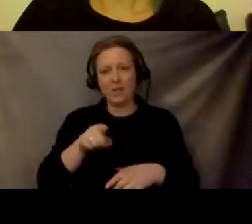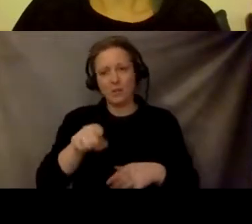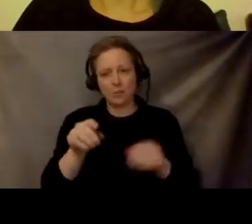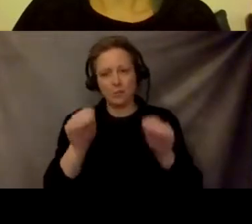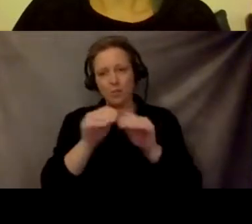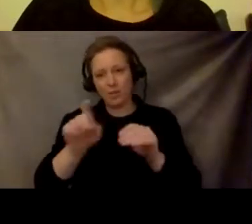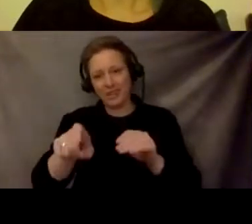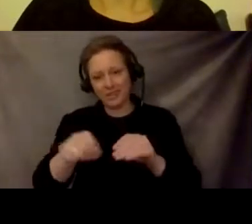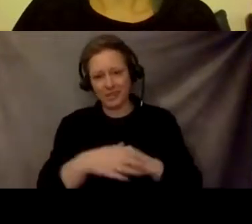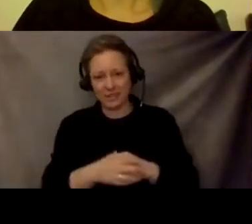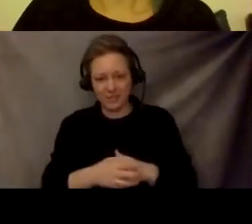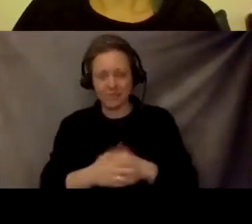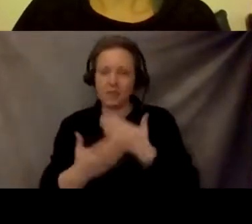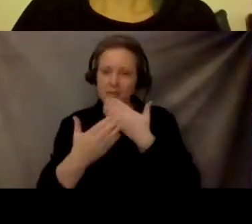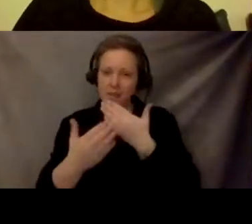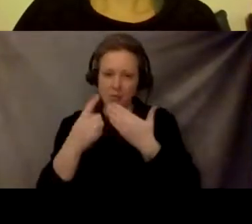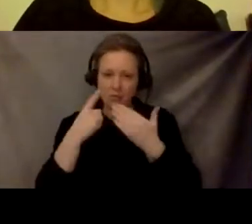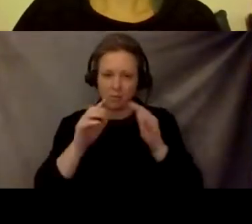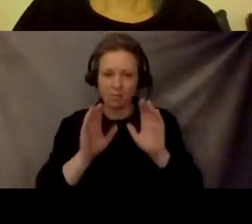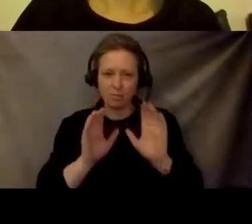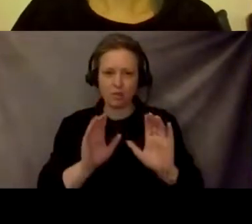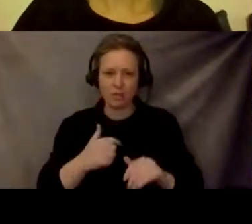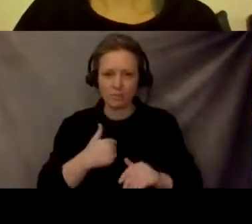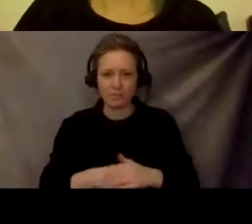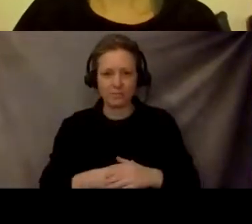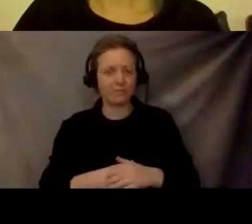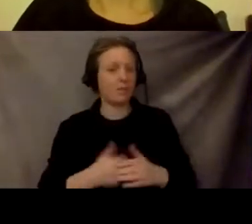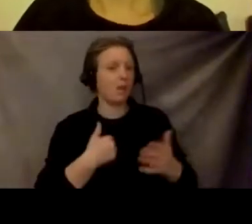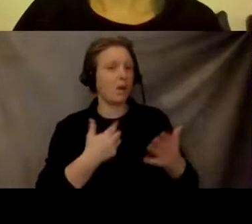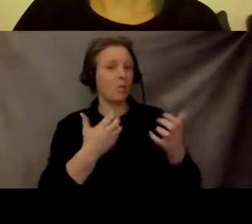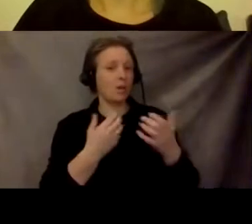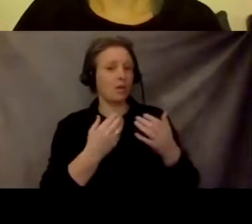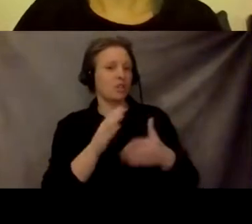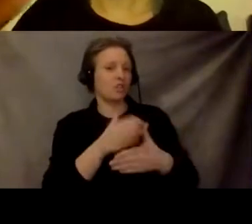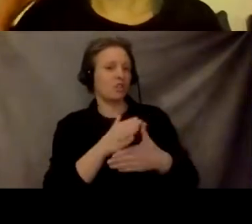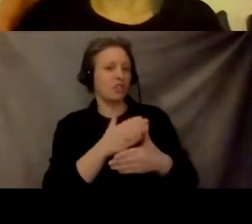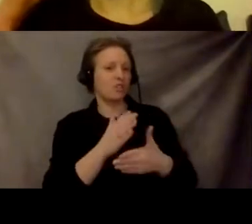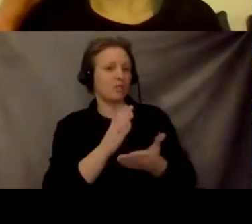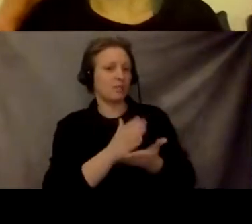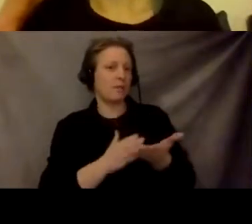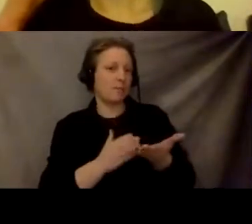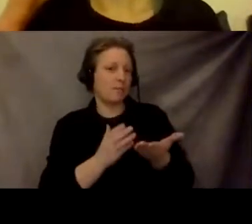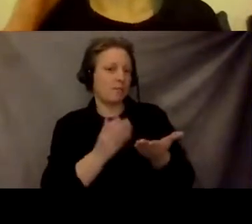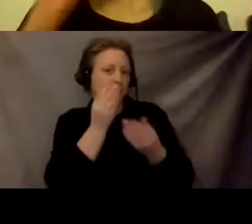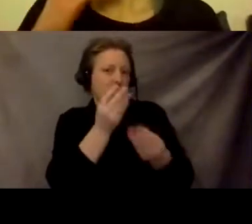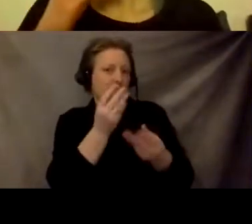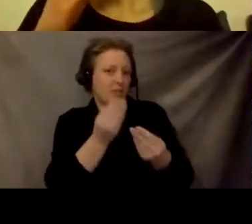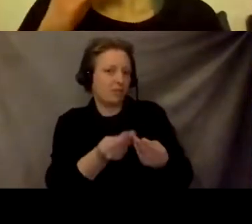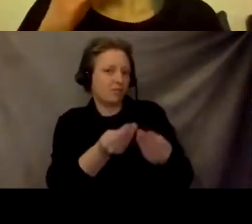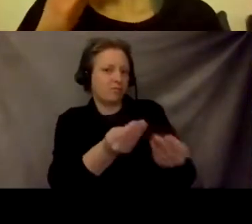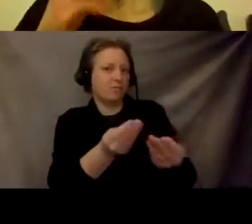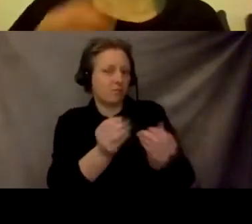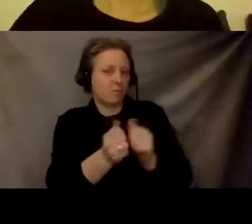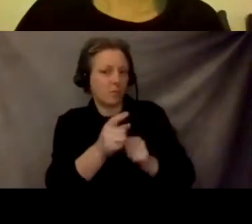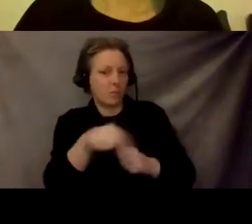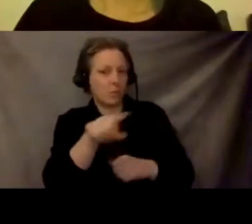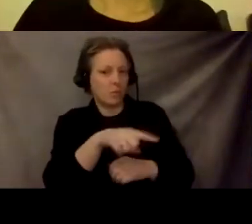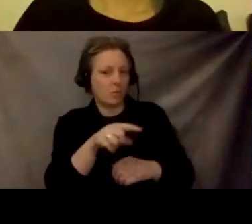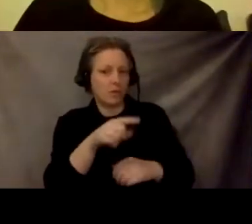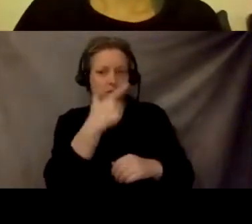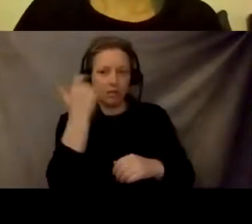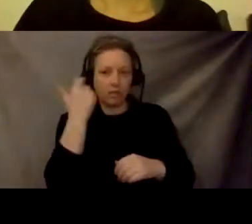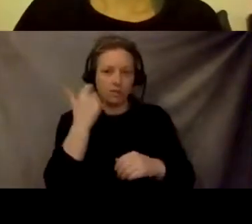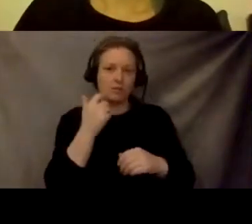you some of this information because the green areas, it's a longer distance to walk to a park for a lot of these areas that are